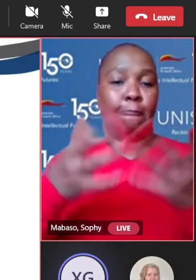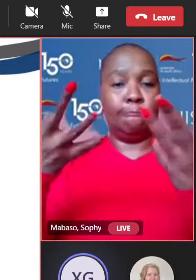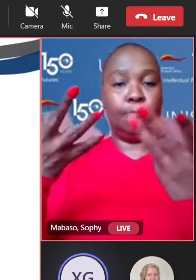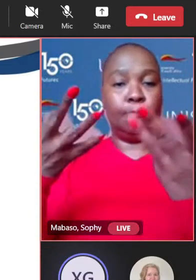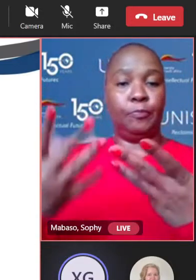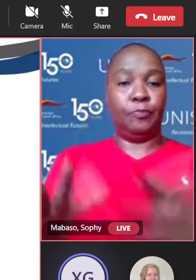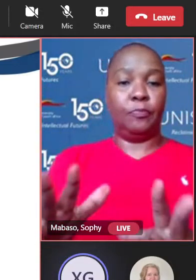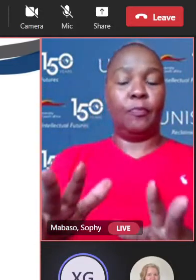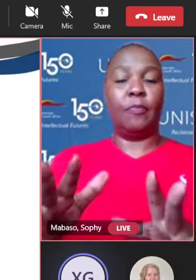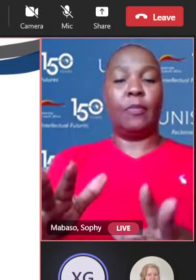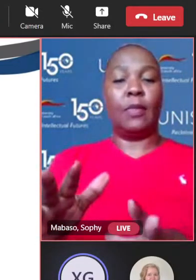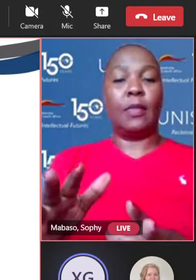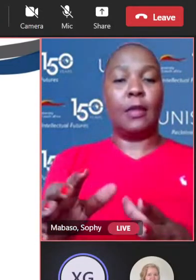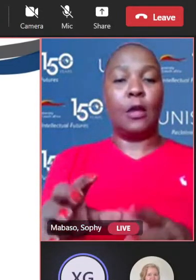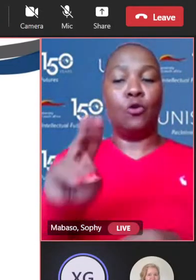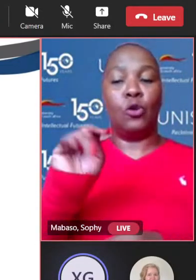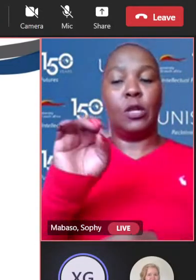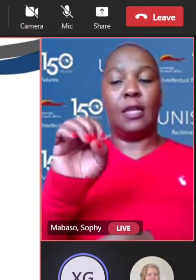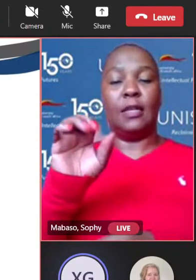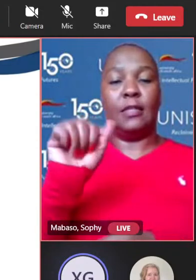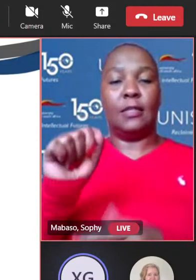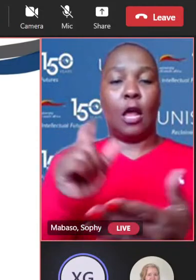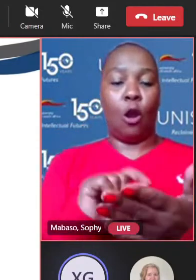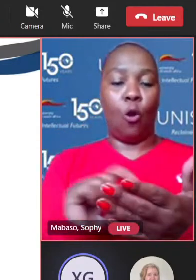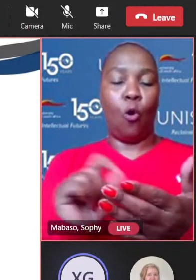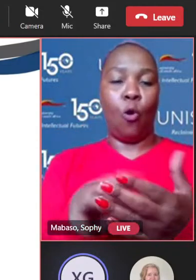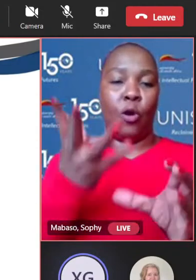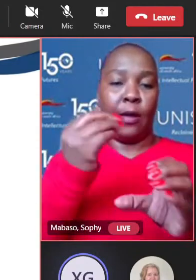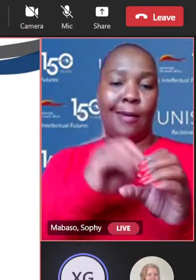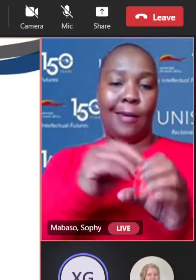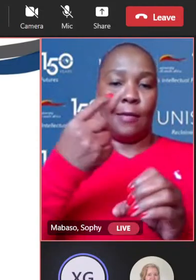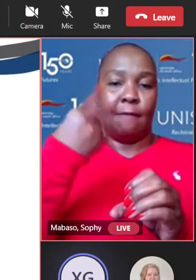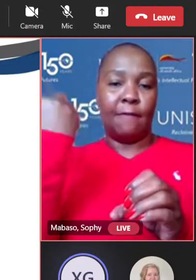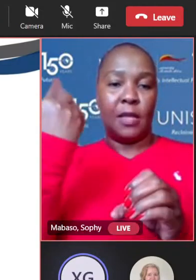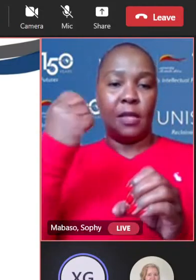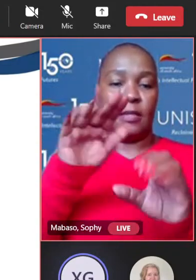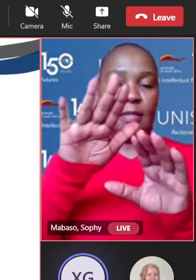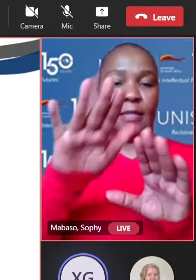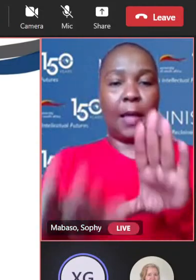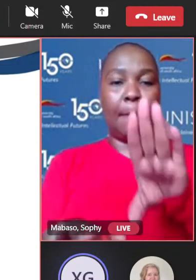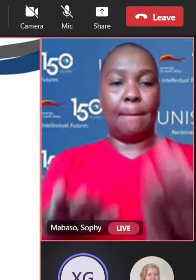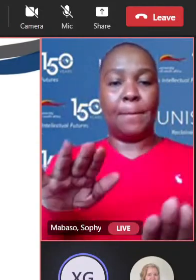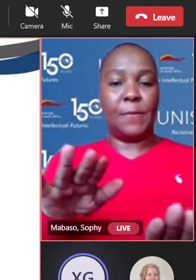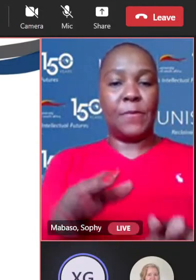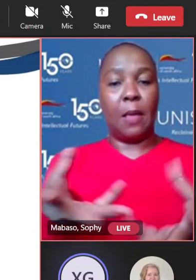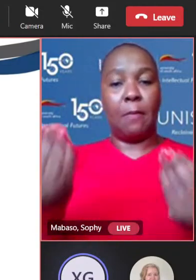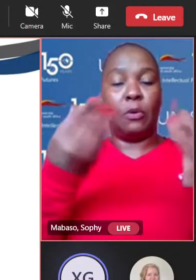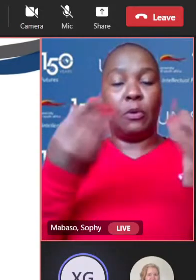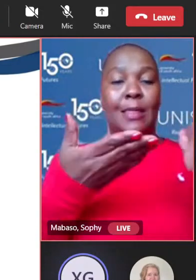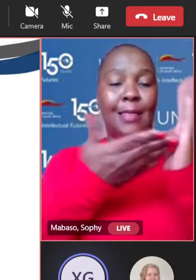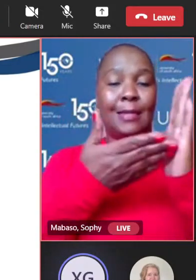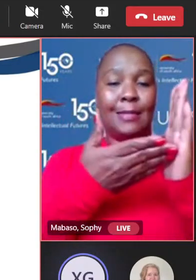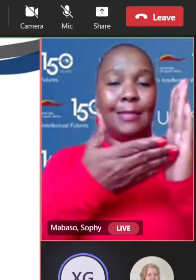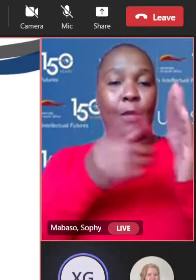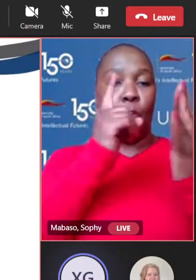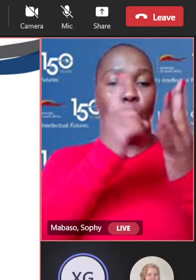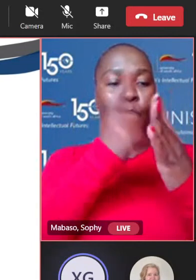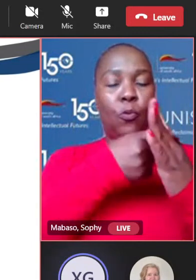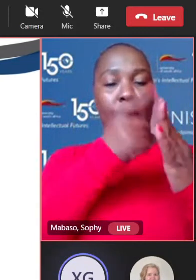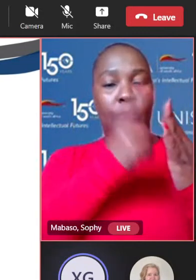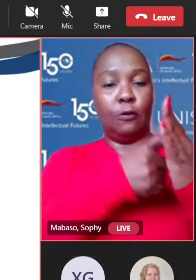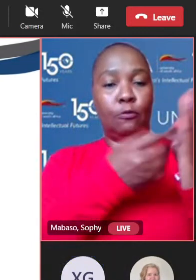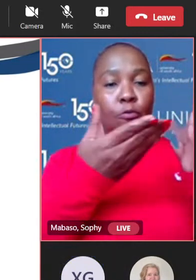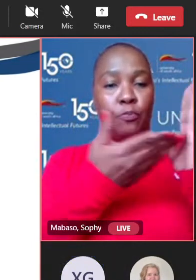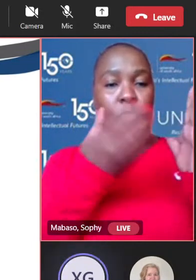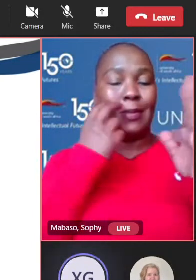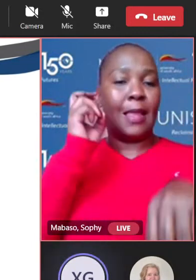claim Unisa login, which is the first step there, I get to this window, which requires for my